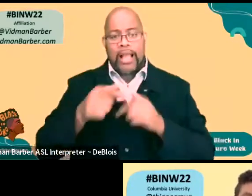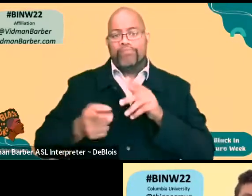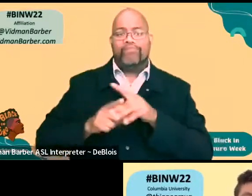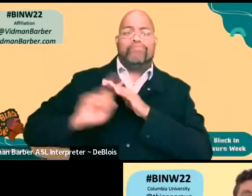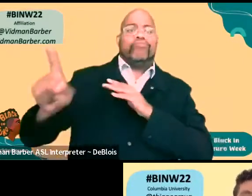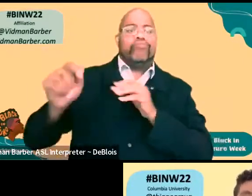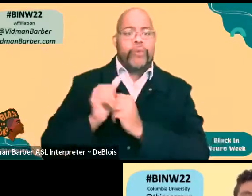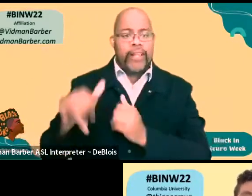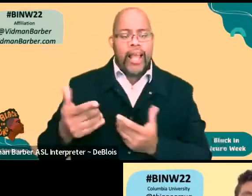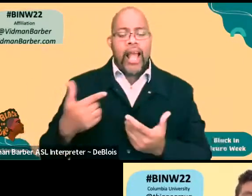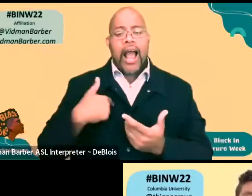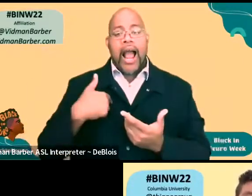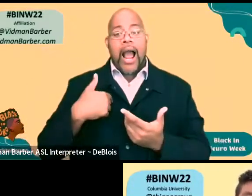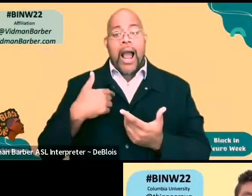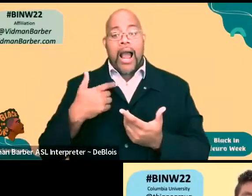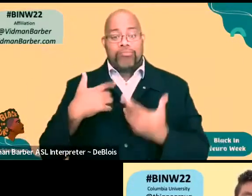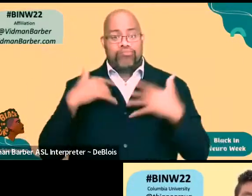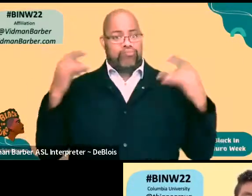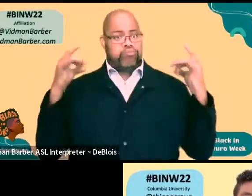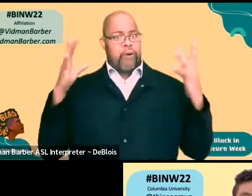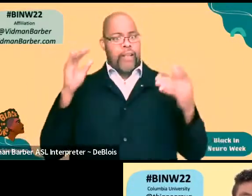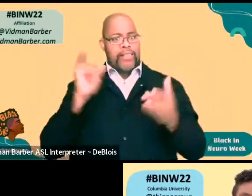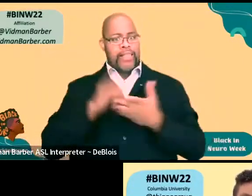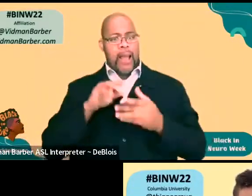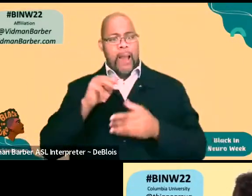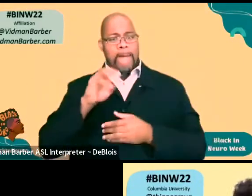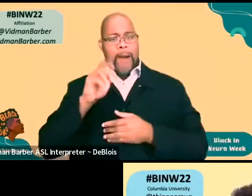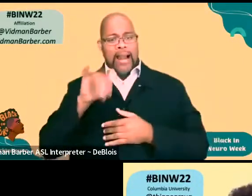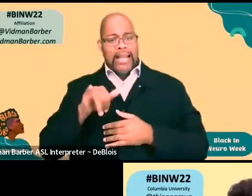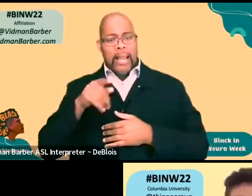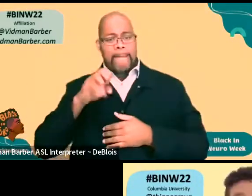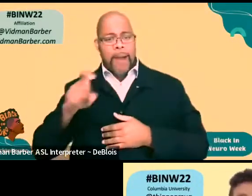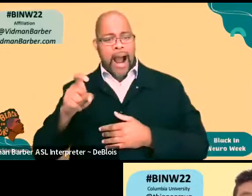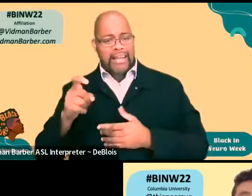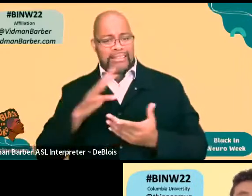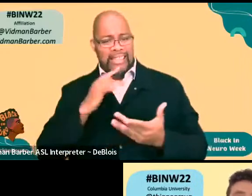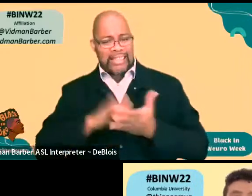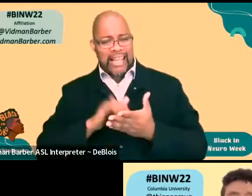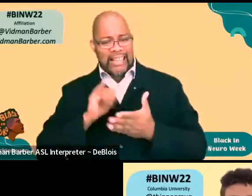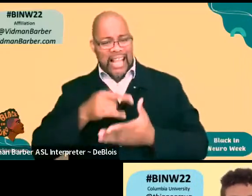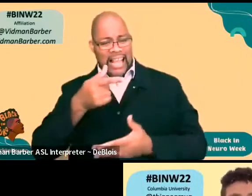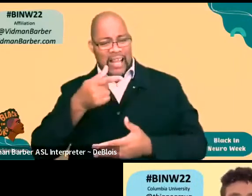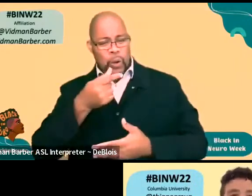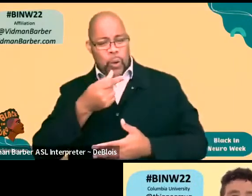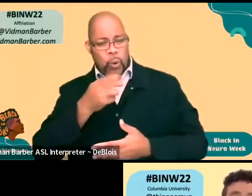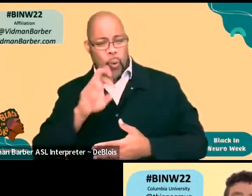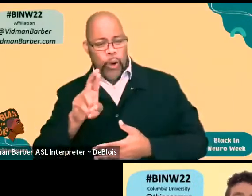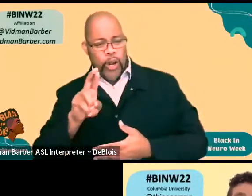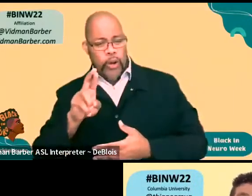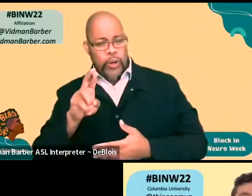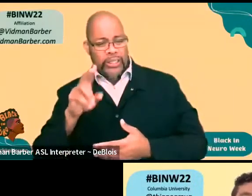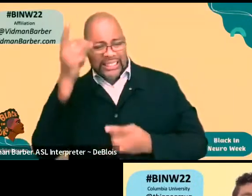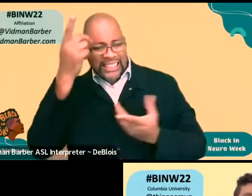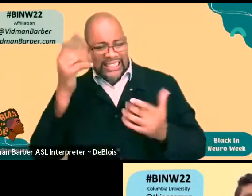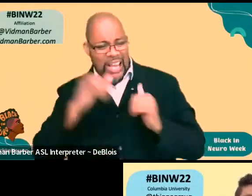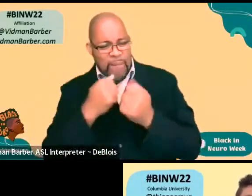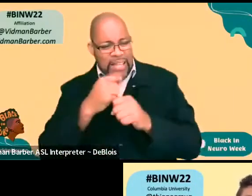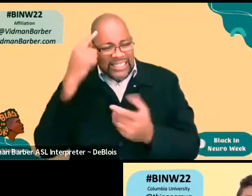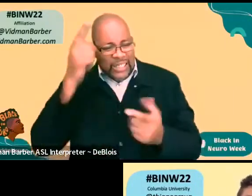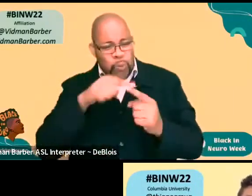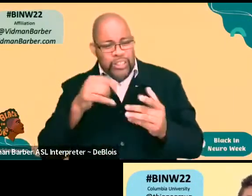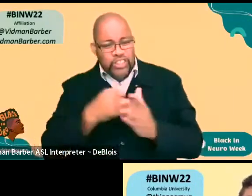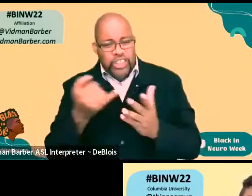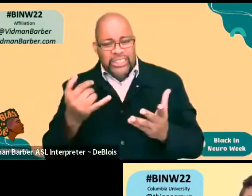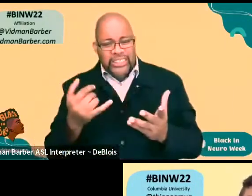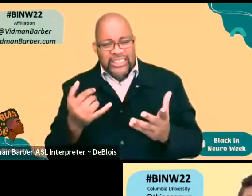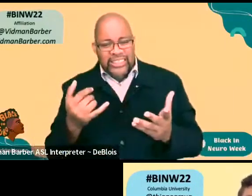it. I mean, I'm kind of horrified now by the monkeypox talk. Everyone's saying that it's a queer disease and this and that. It's like, how does that make sense when